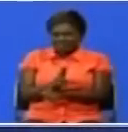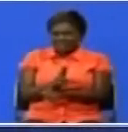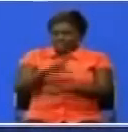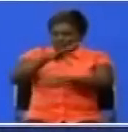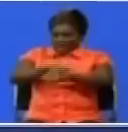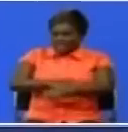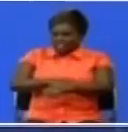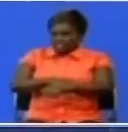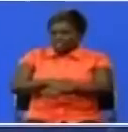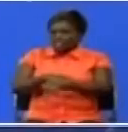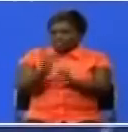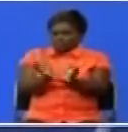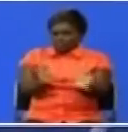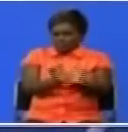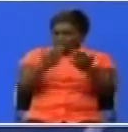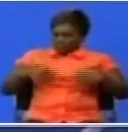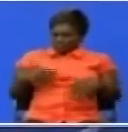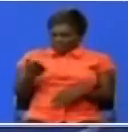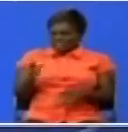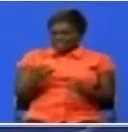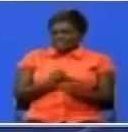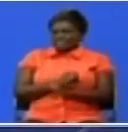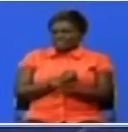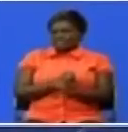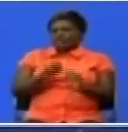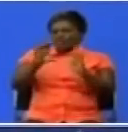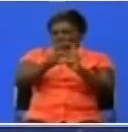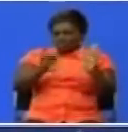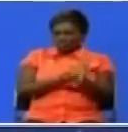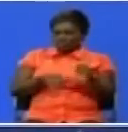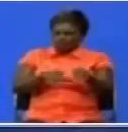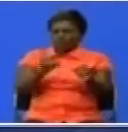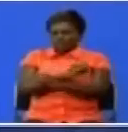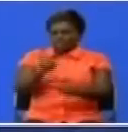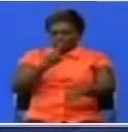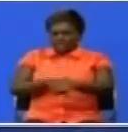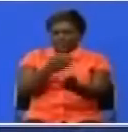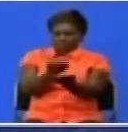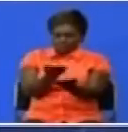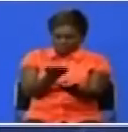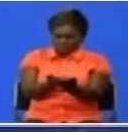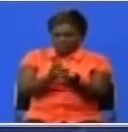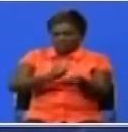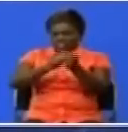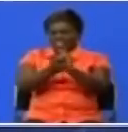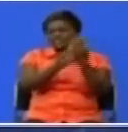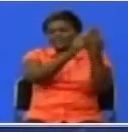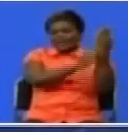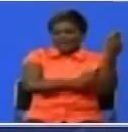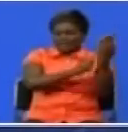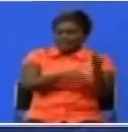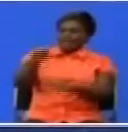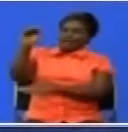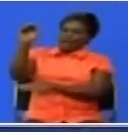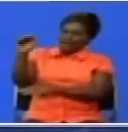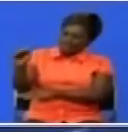combating bloggers were actually declared unconstitutional during the petition on Security Laws Amendment Act. And all we are